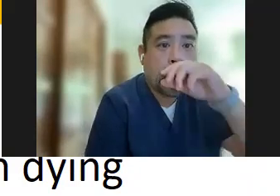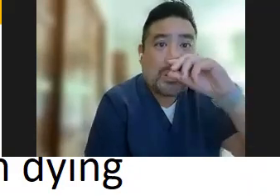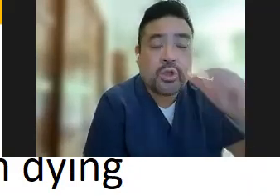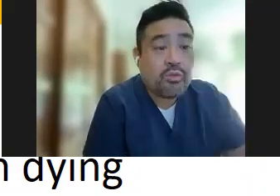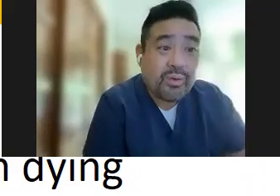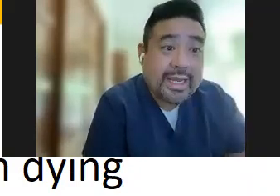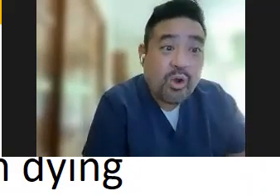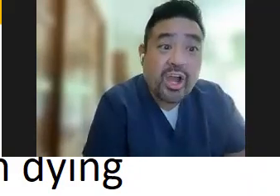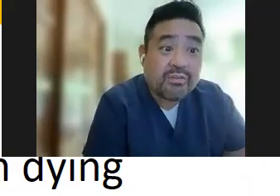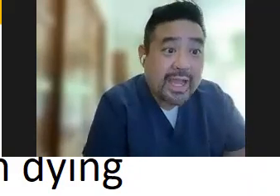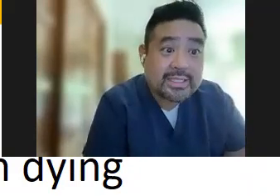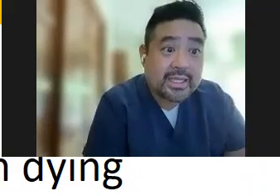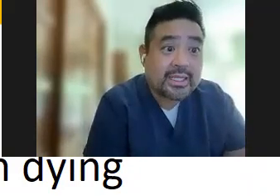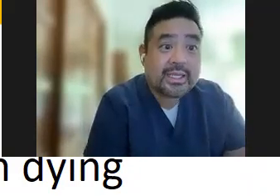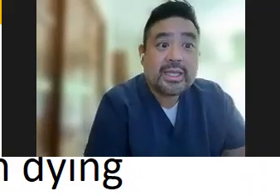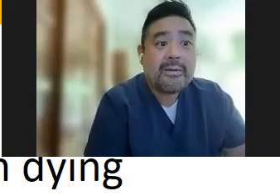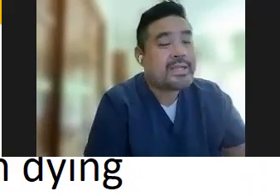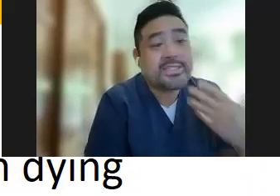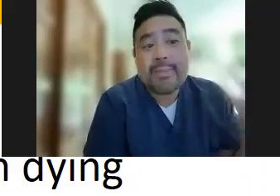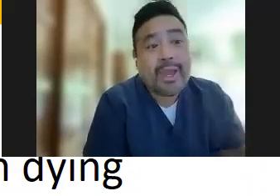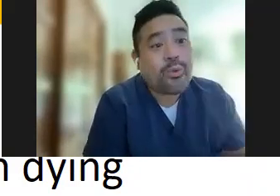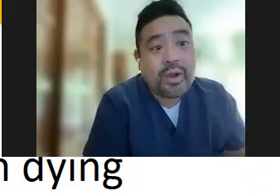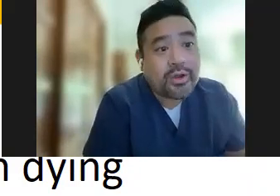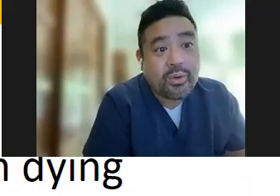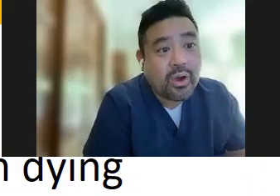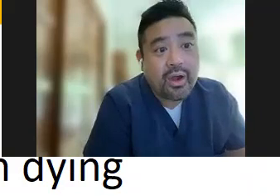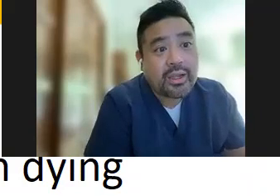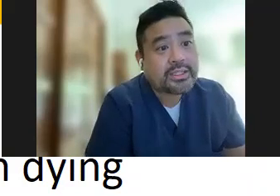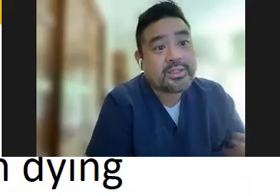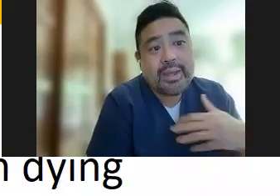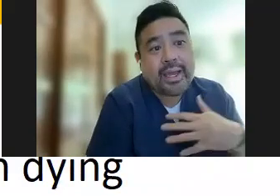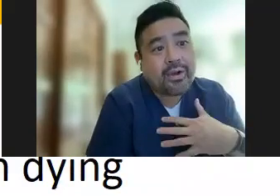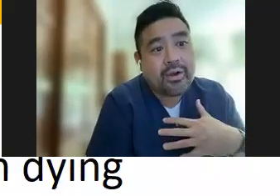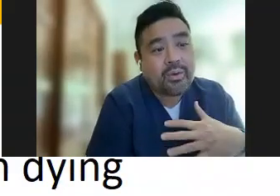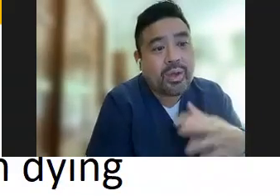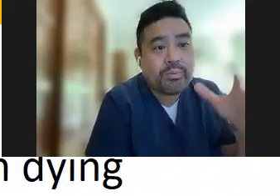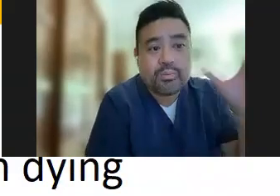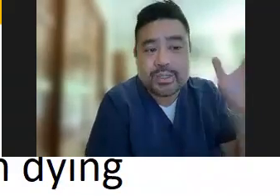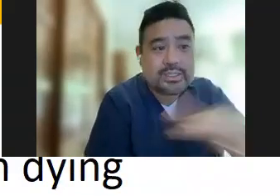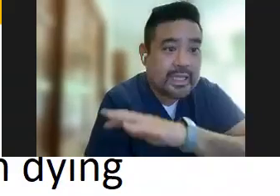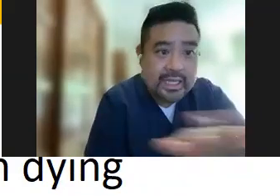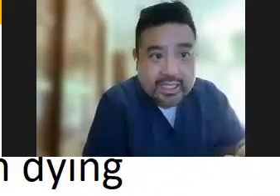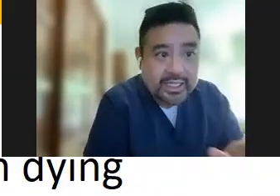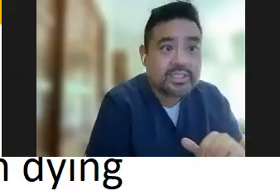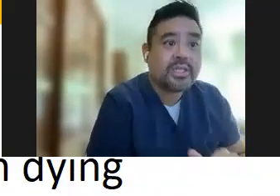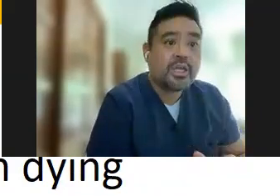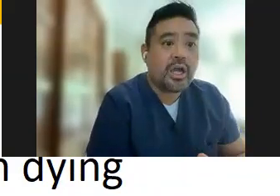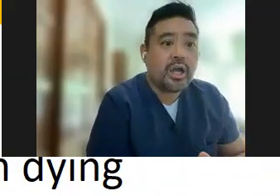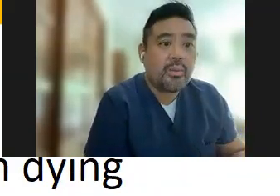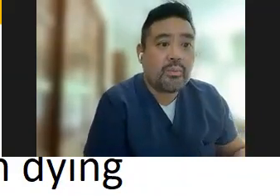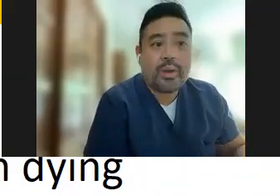hospital with COVID right now are unvaccinated. It doesn't matter where you are. It doesn't matter what state it